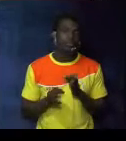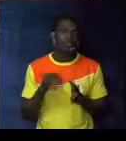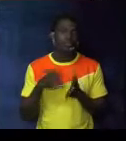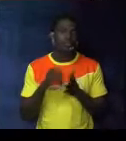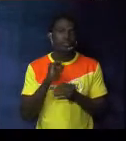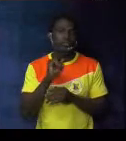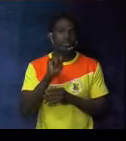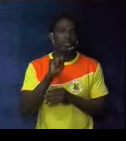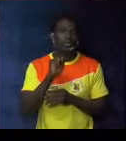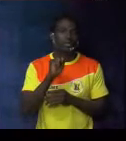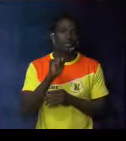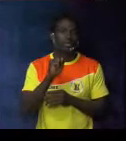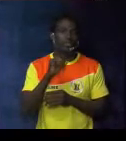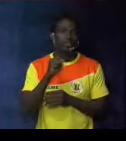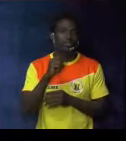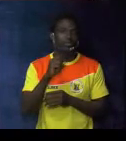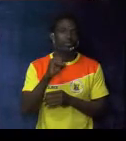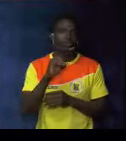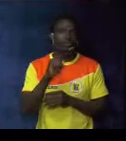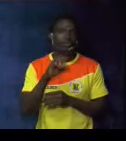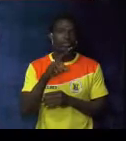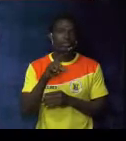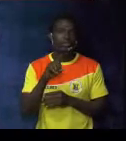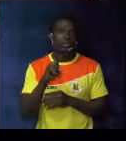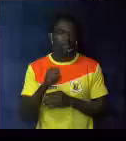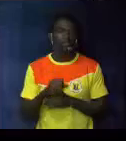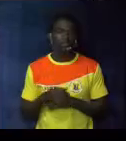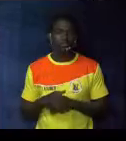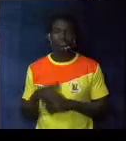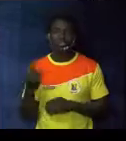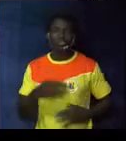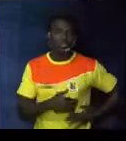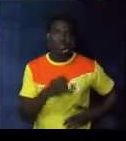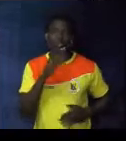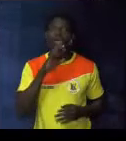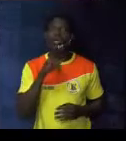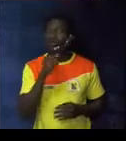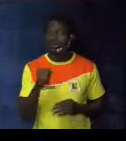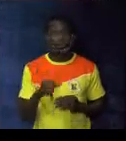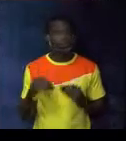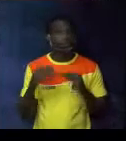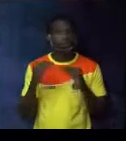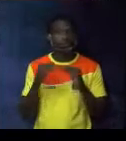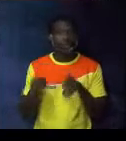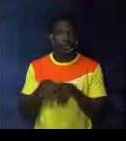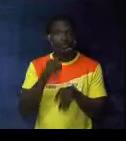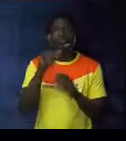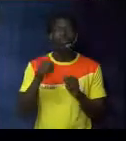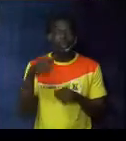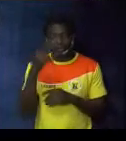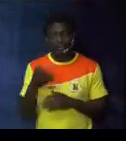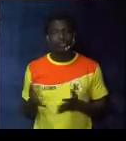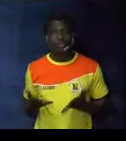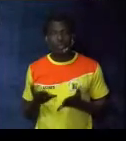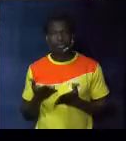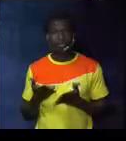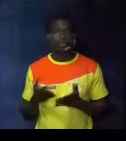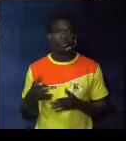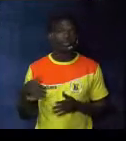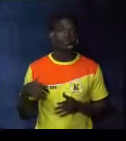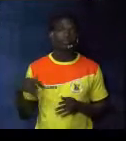isosceles trapezium, which is gotten from an isosceles triangle. So then the sides are not equal. As you can see